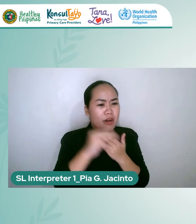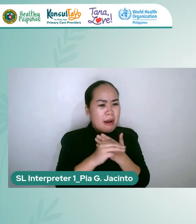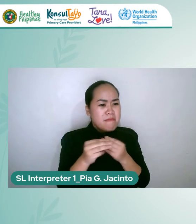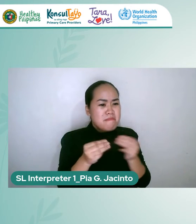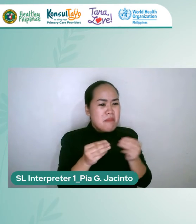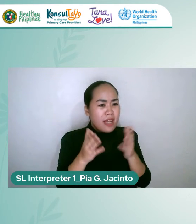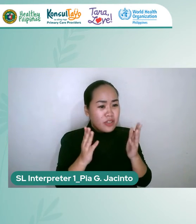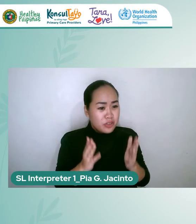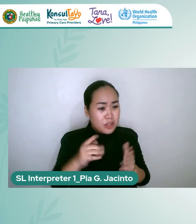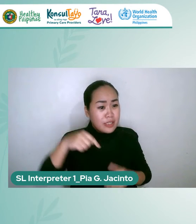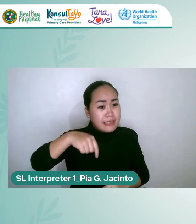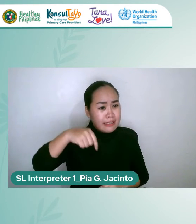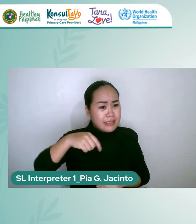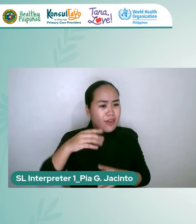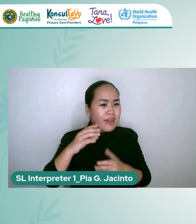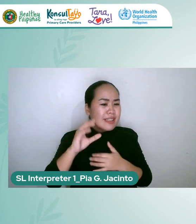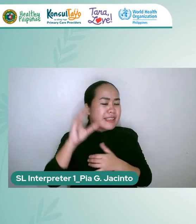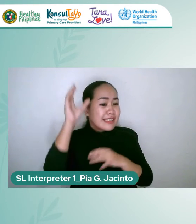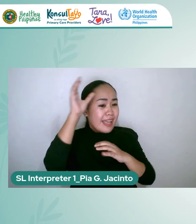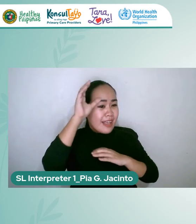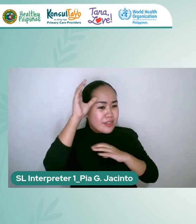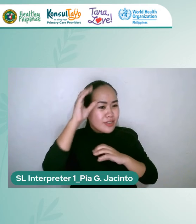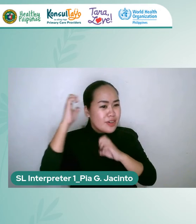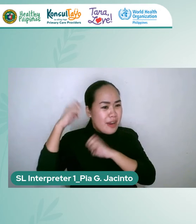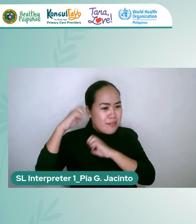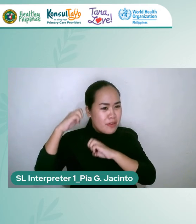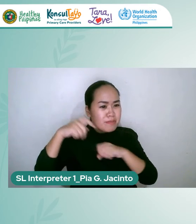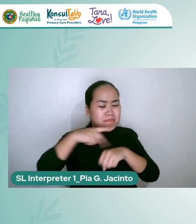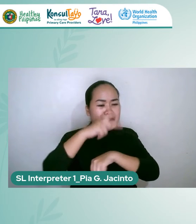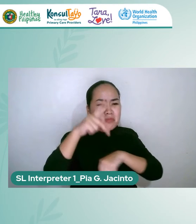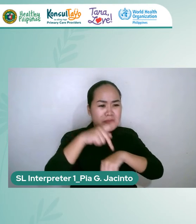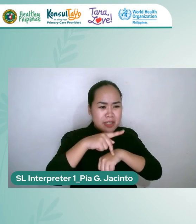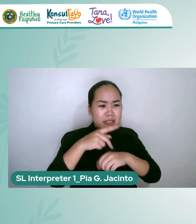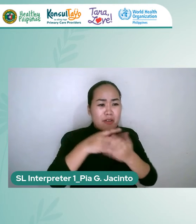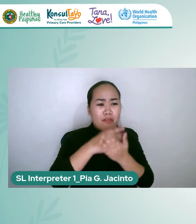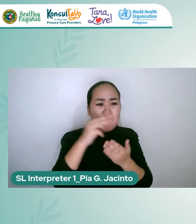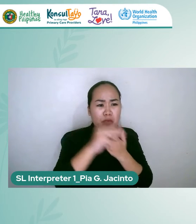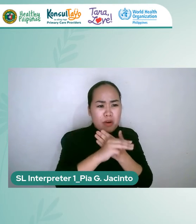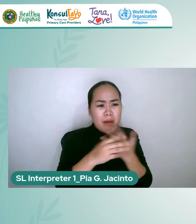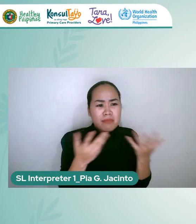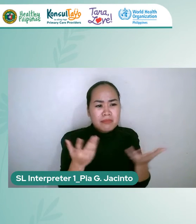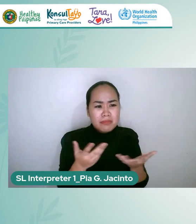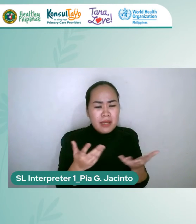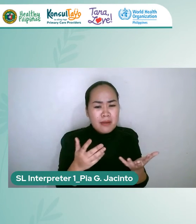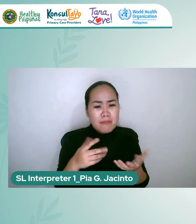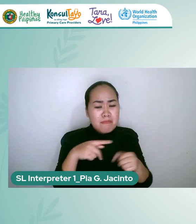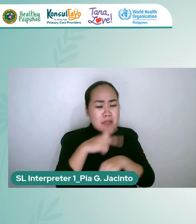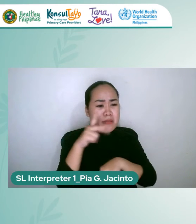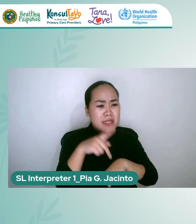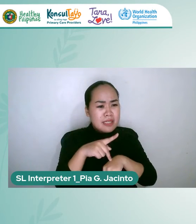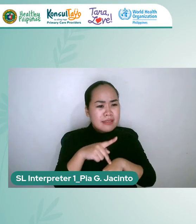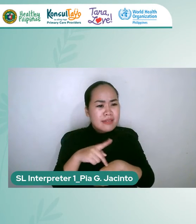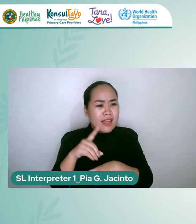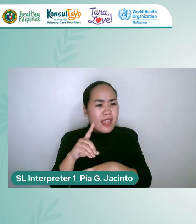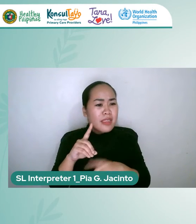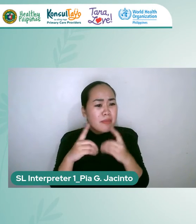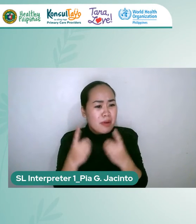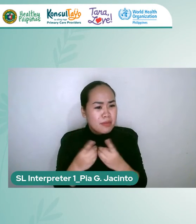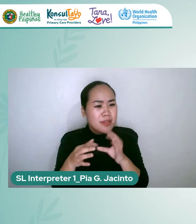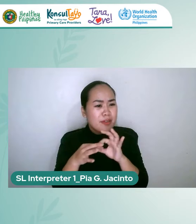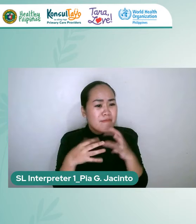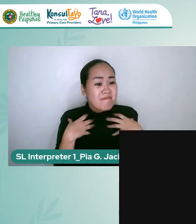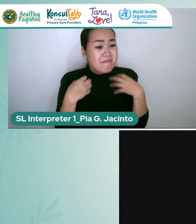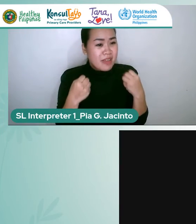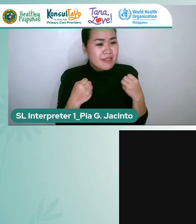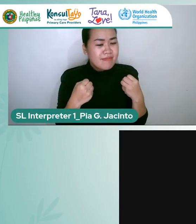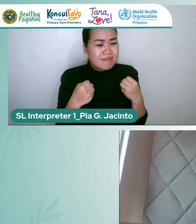effort in the Philippines. He is a program manager at the Philippine Department of Health. So, Doc